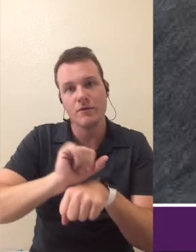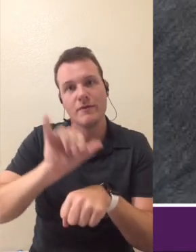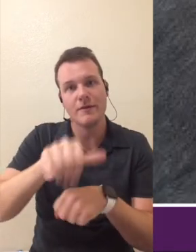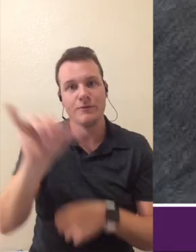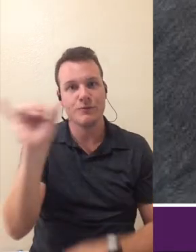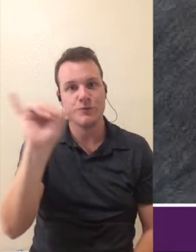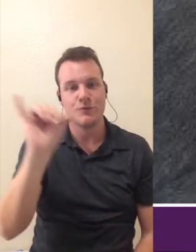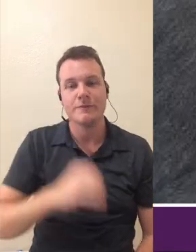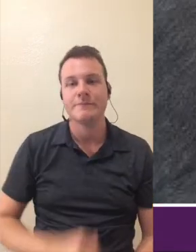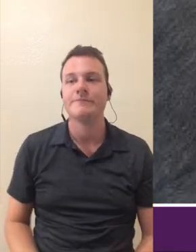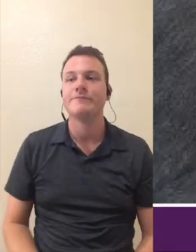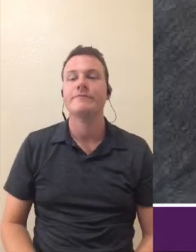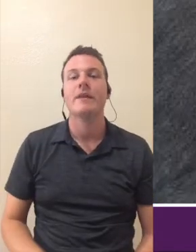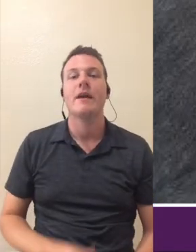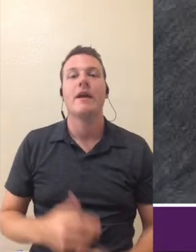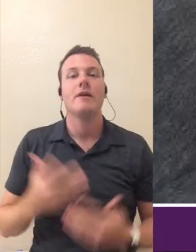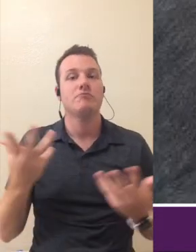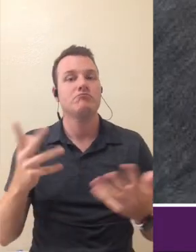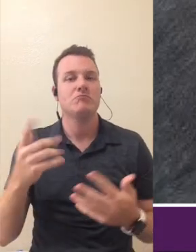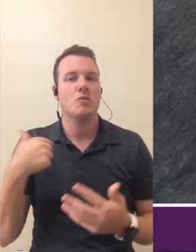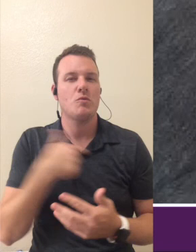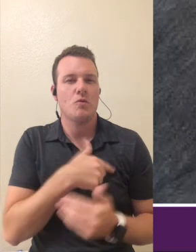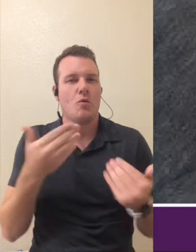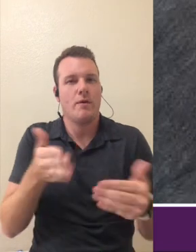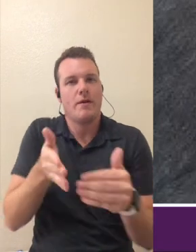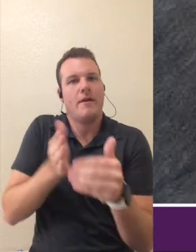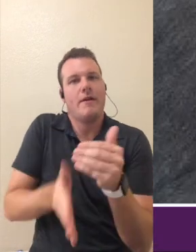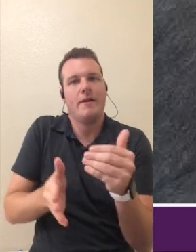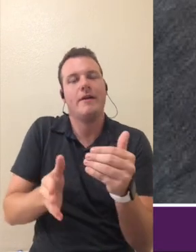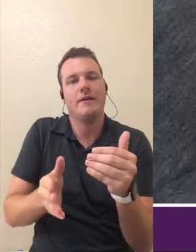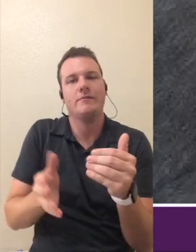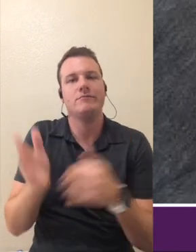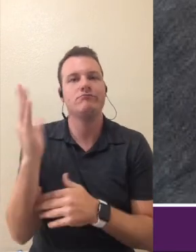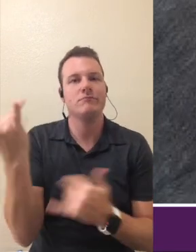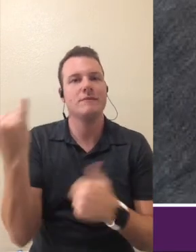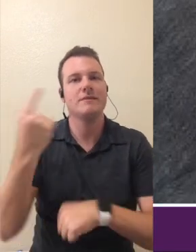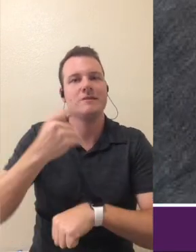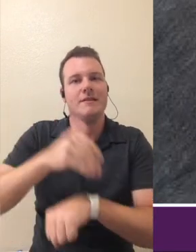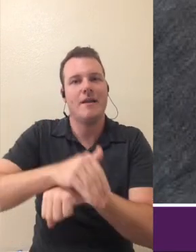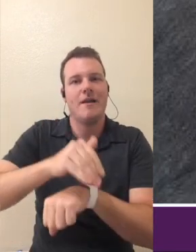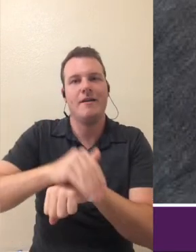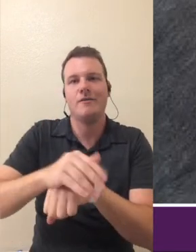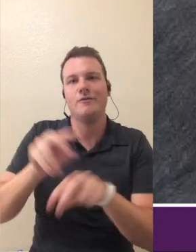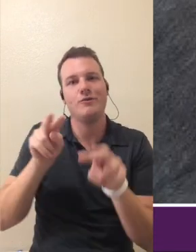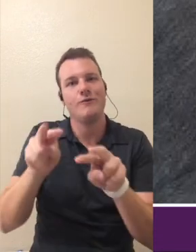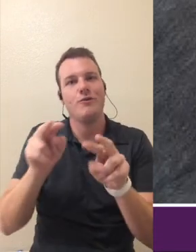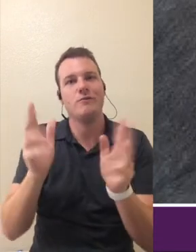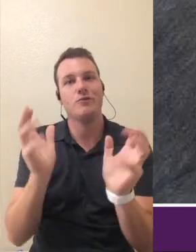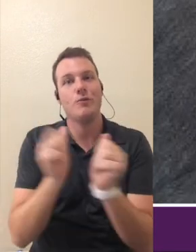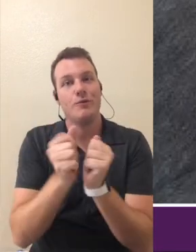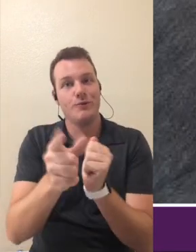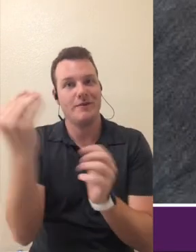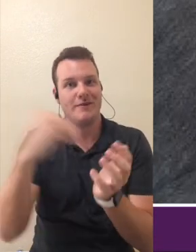for your work on that as well. So with that, we will end our webinar this evening, and I look forward to